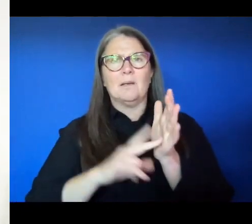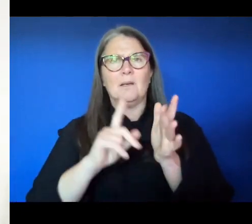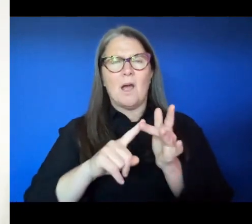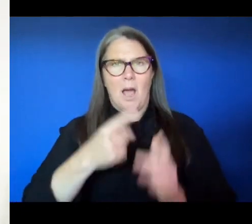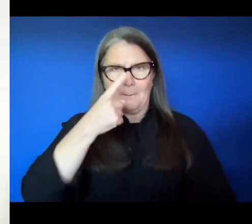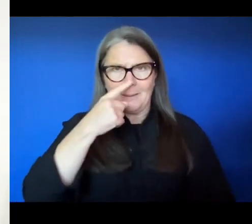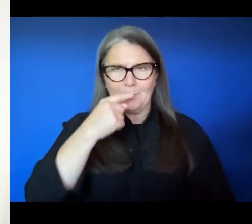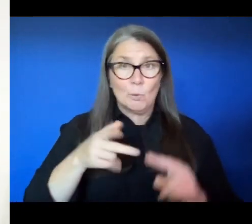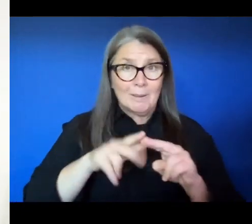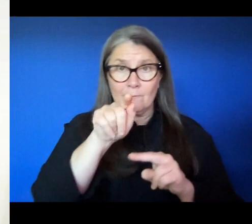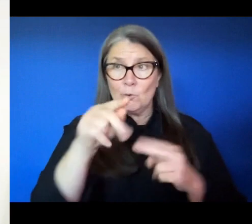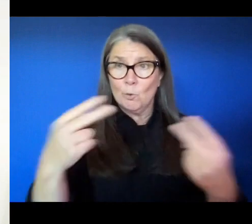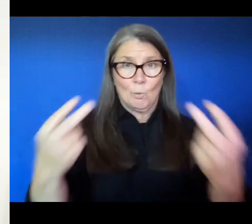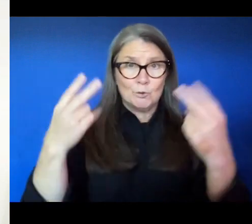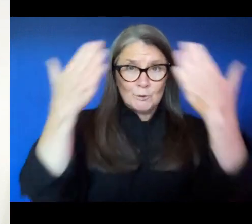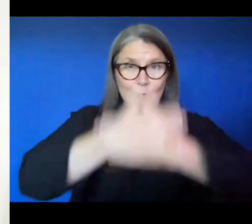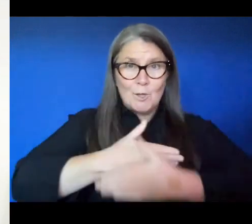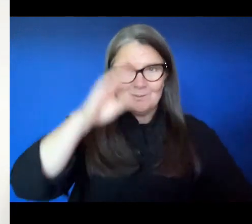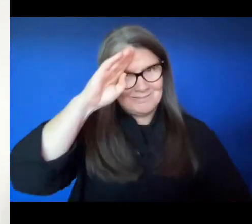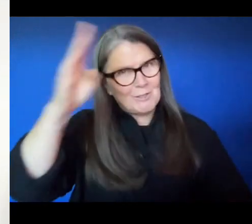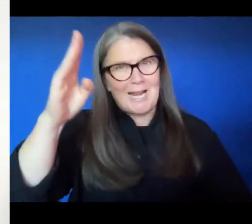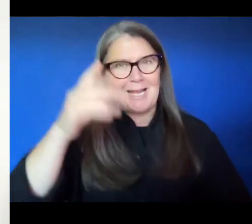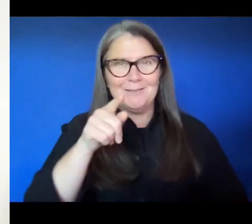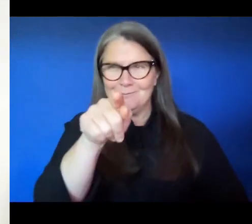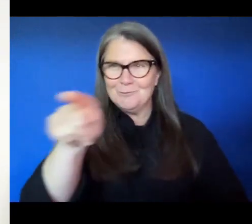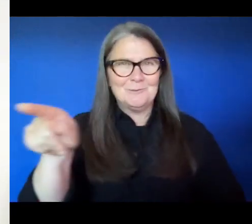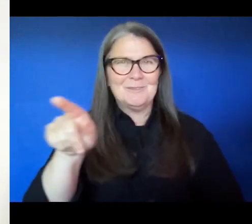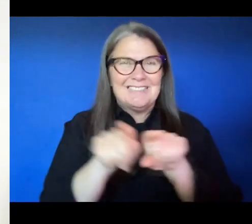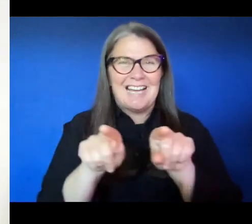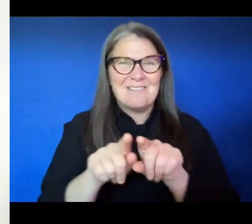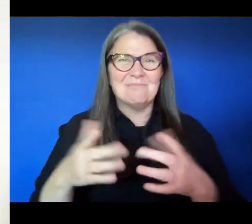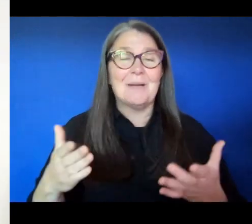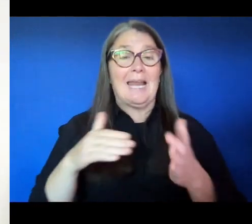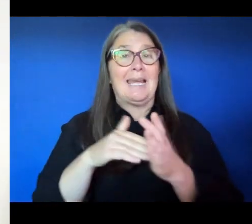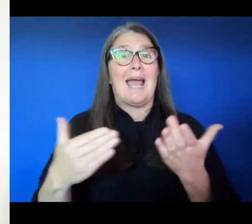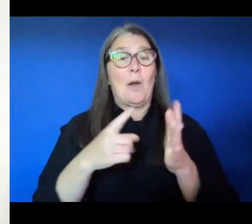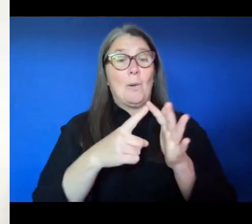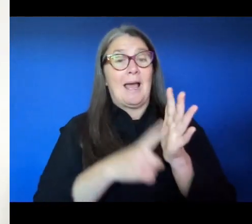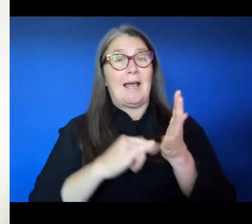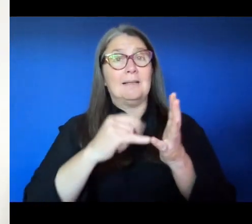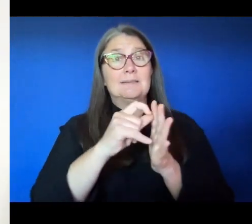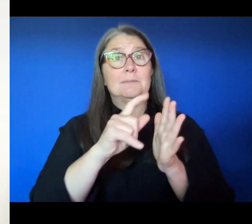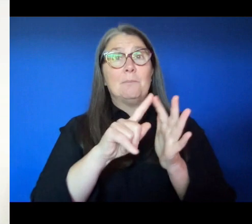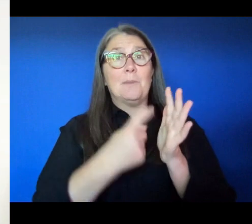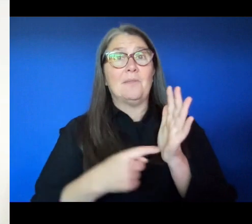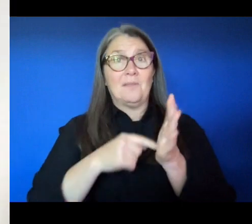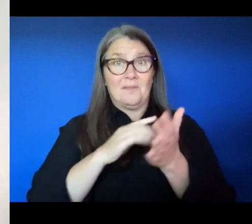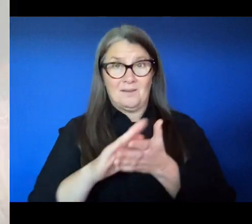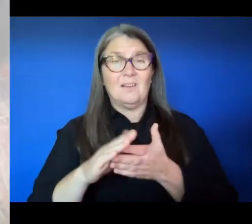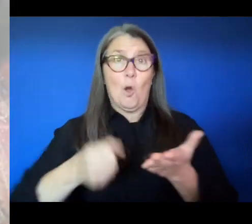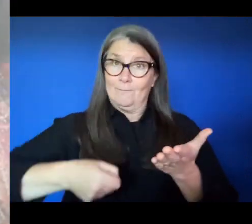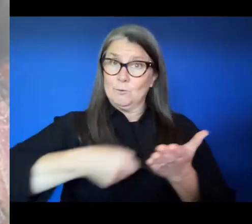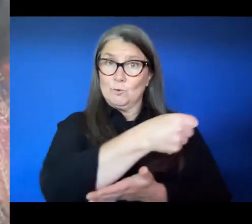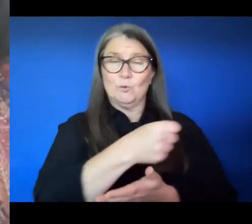going to hand it over to you now, Elspeth. Thank you, my co-pilot. I'm sorry I can't be there, everybody. I hope you have a wonderful night.